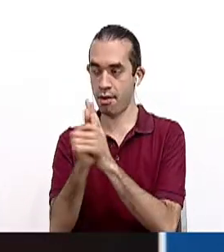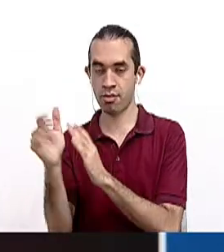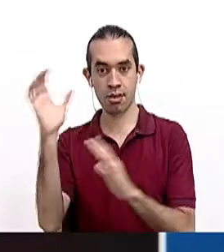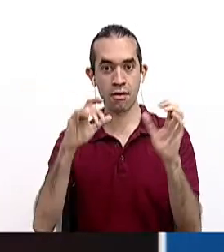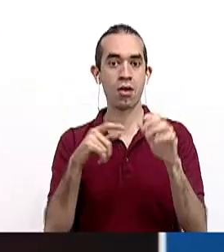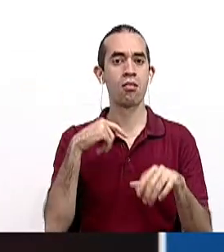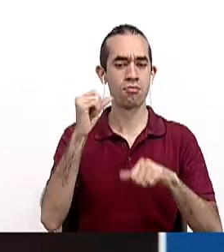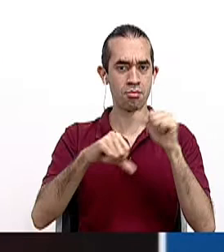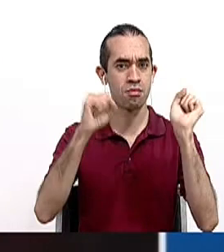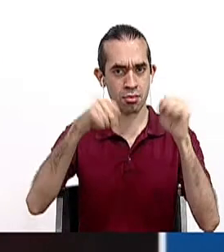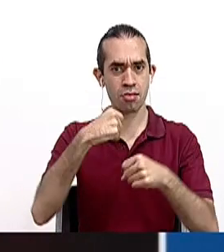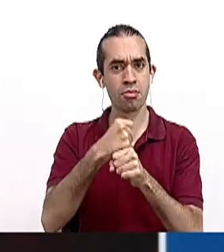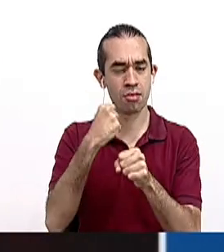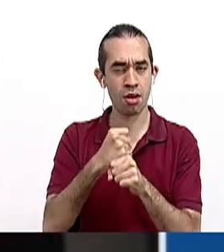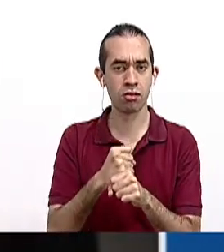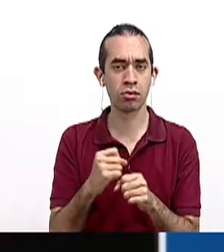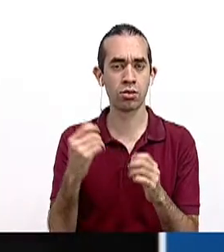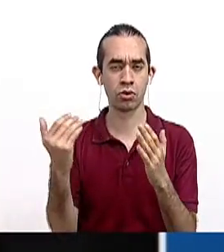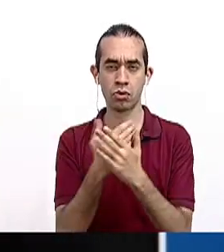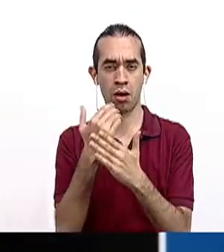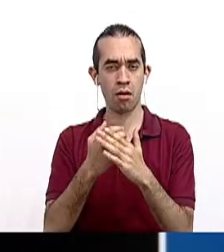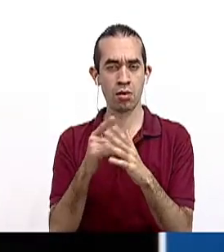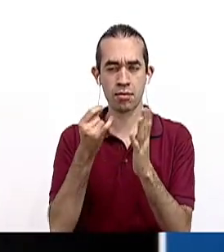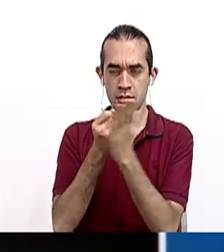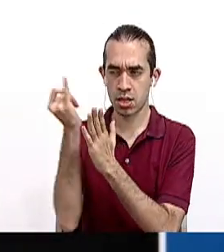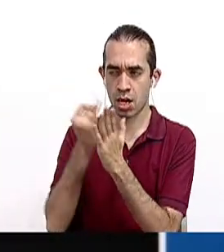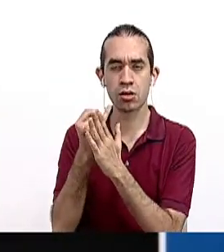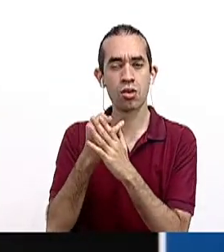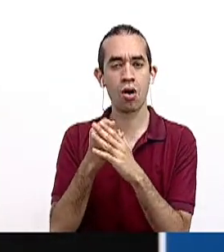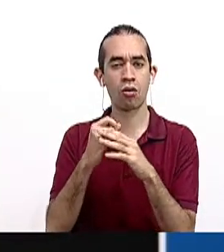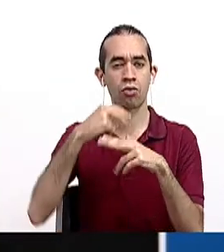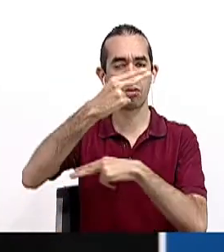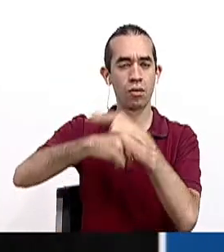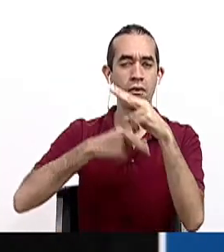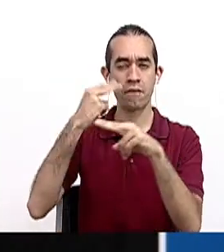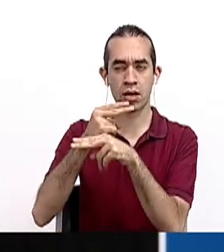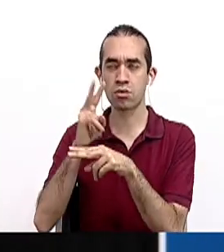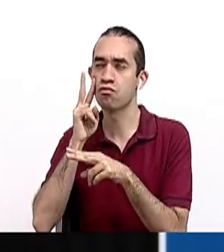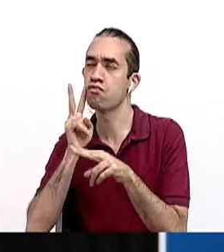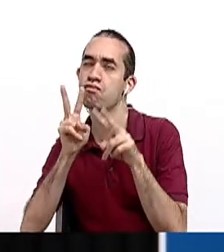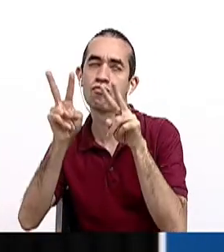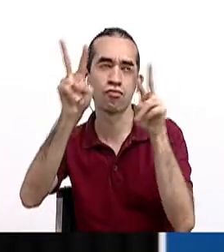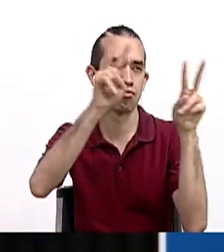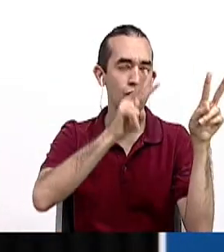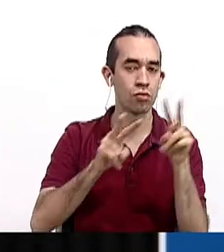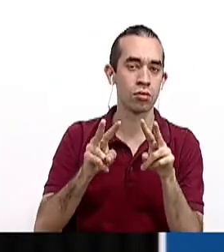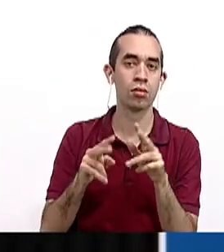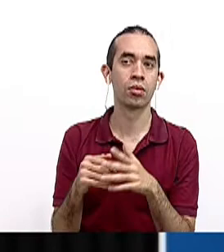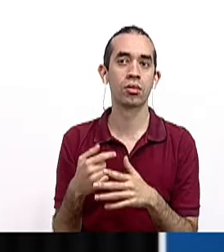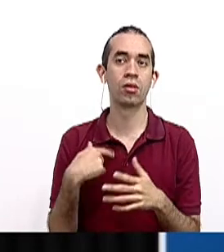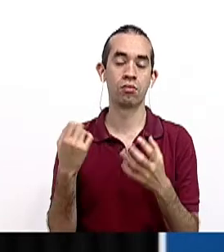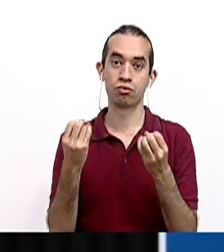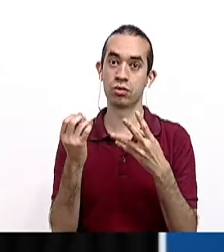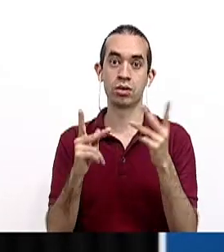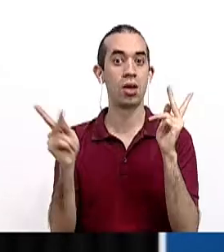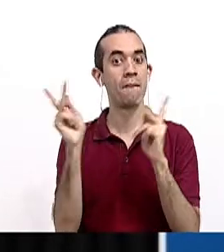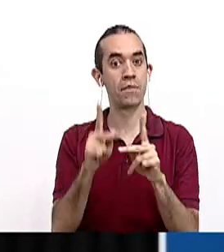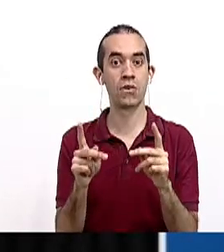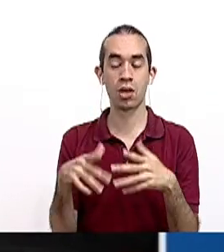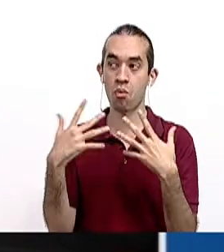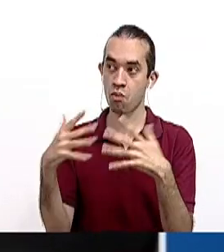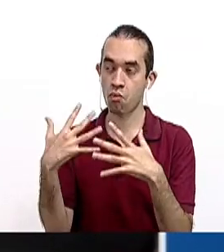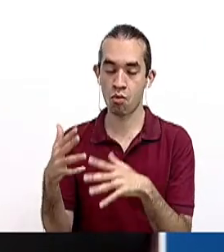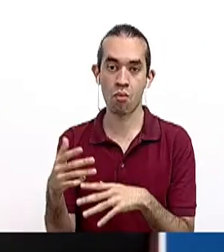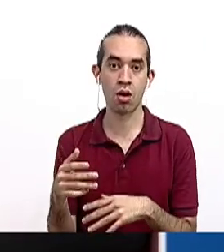and design new missions for space exploration. I work with so many amazing people who think of things nobody has ever